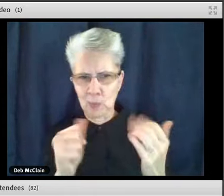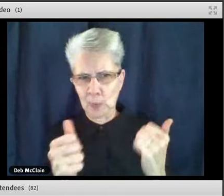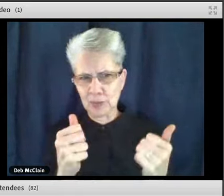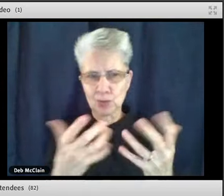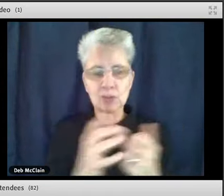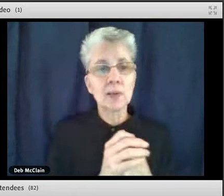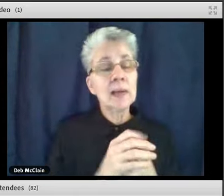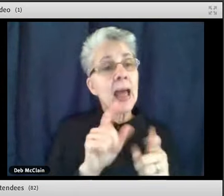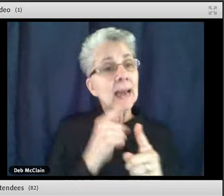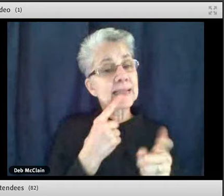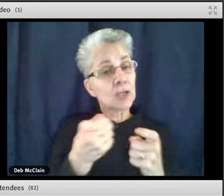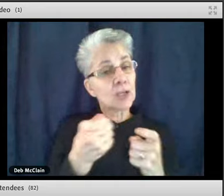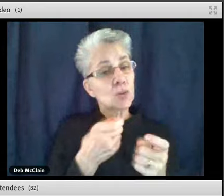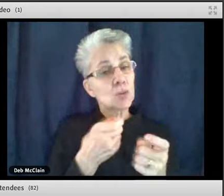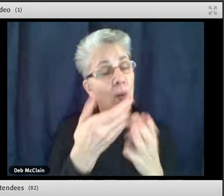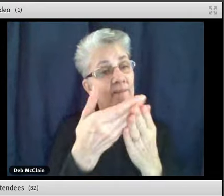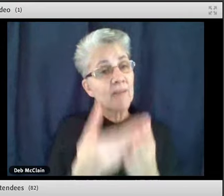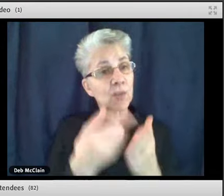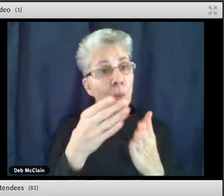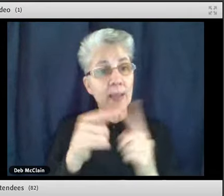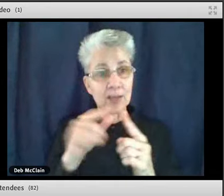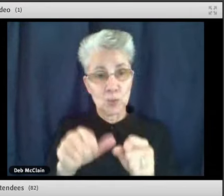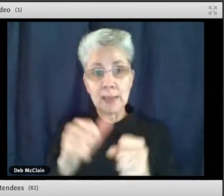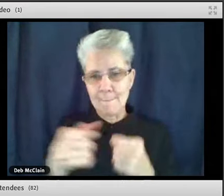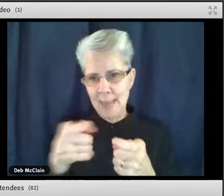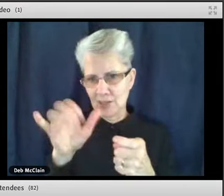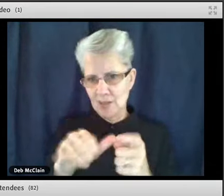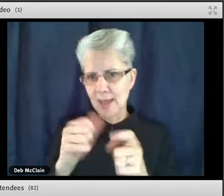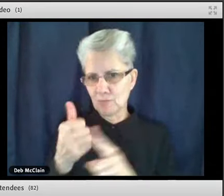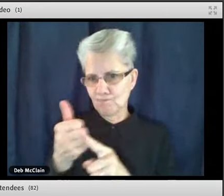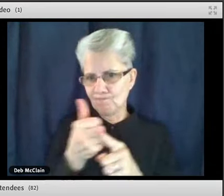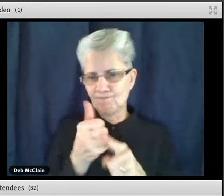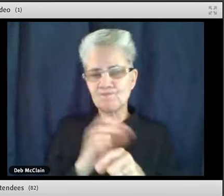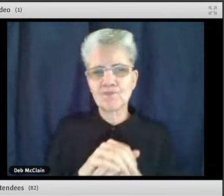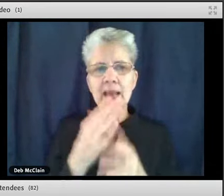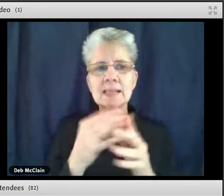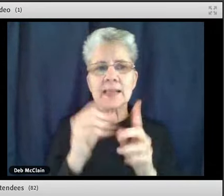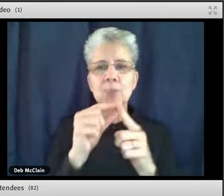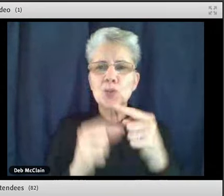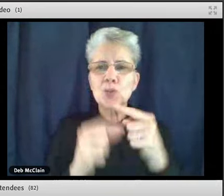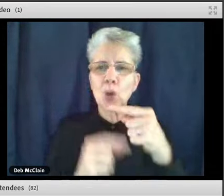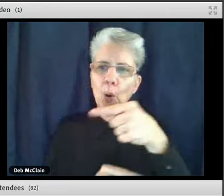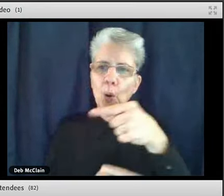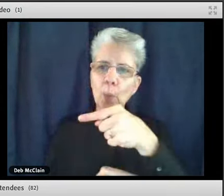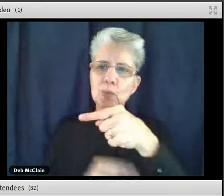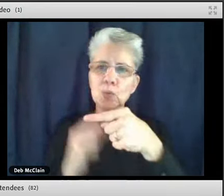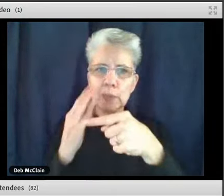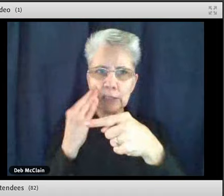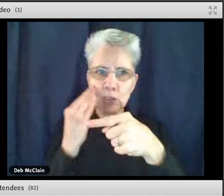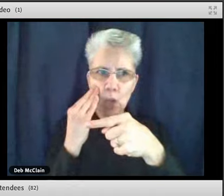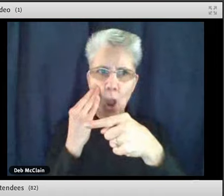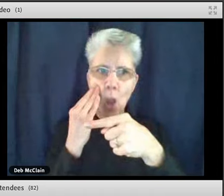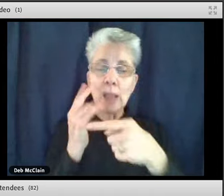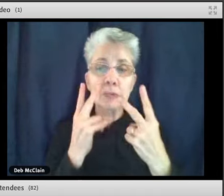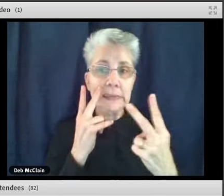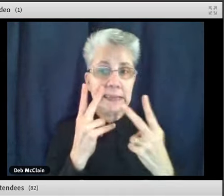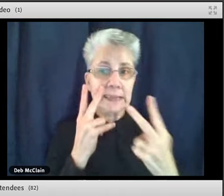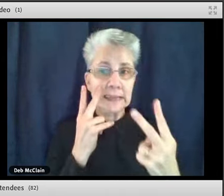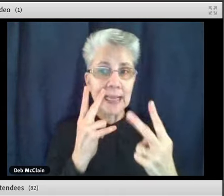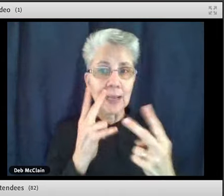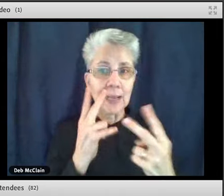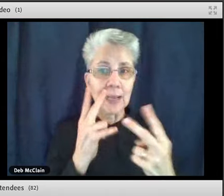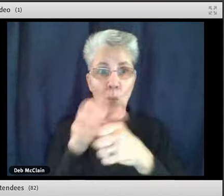views. Um, Nothing against Fox News, but my parents watch Fox News and they don't watch any other programming to kind of temper